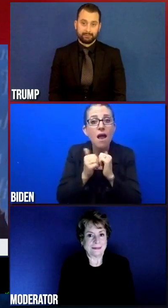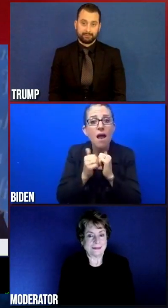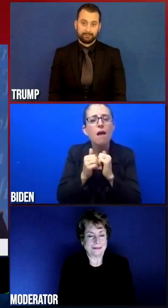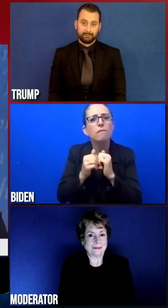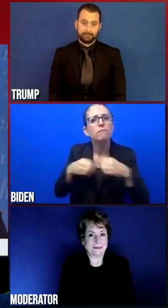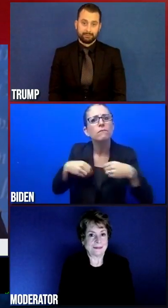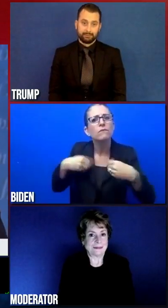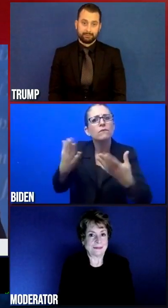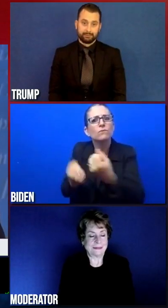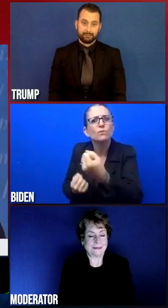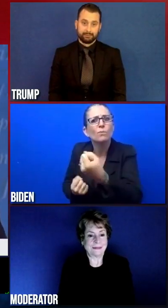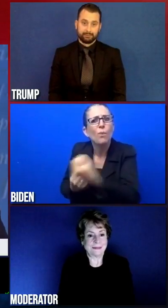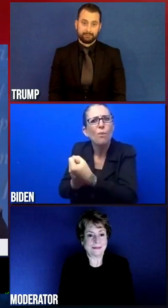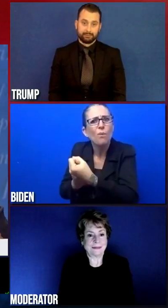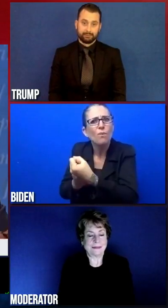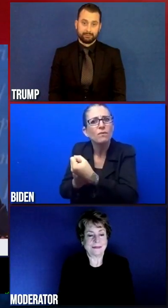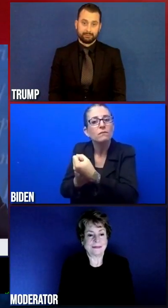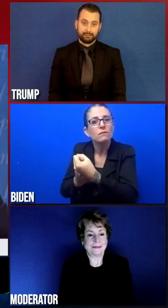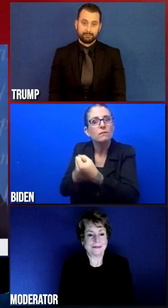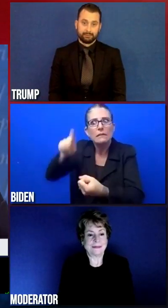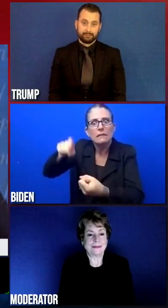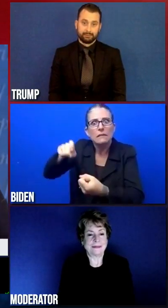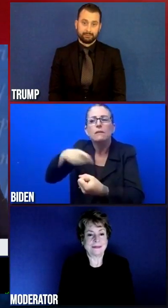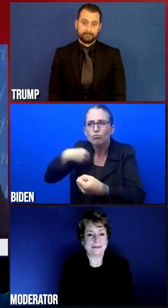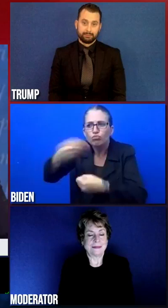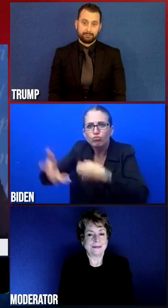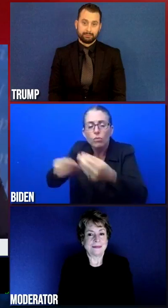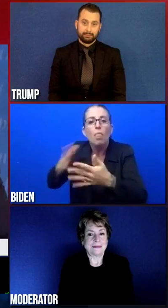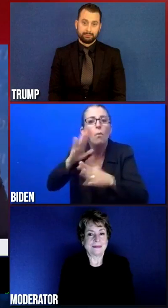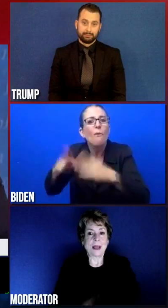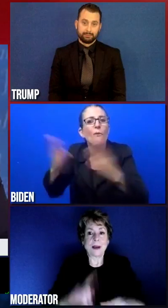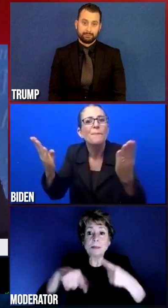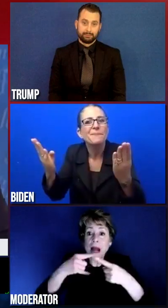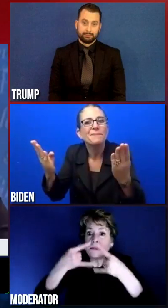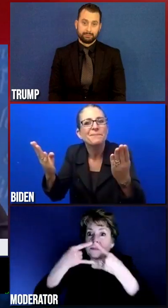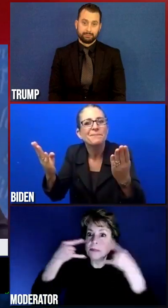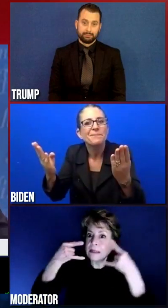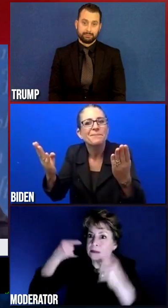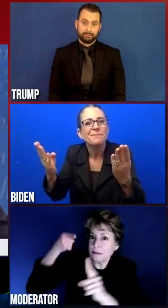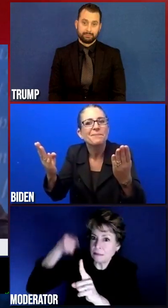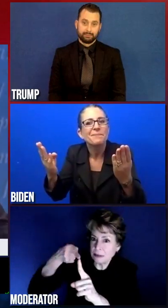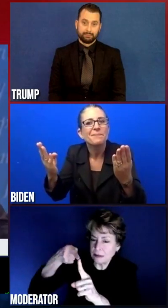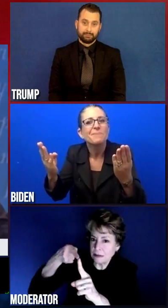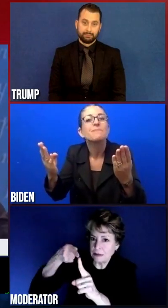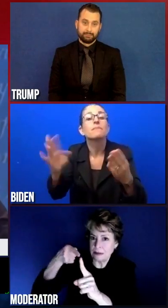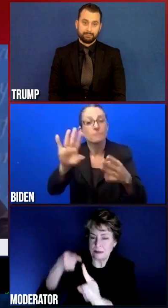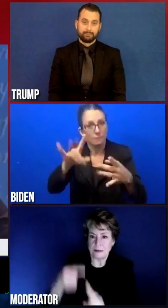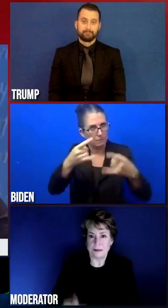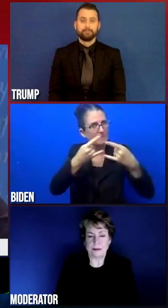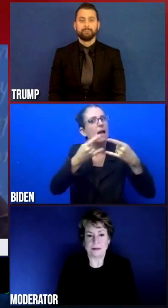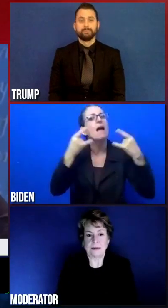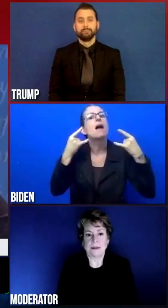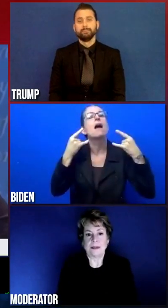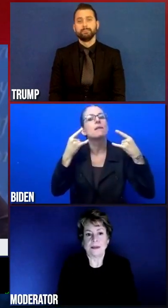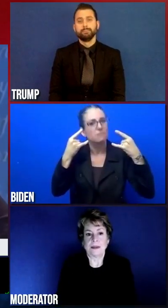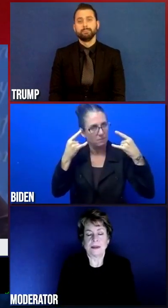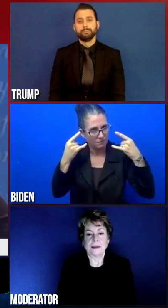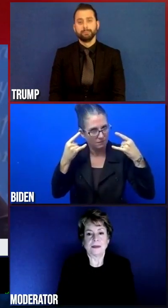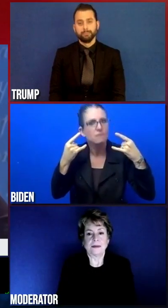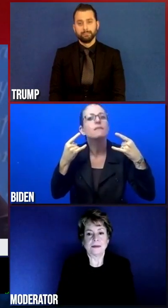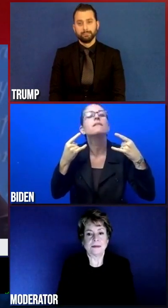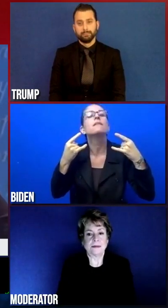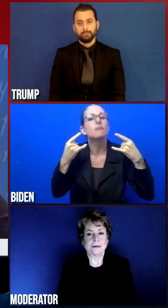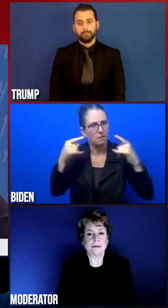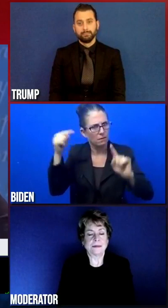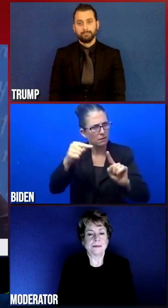sir, about masks. Well, masks make a big difference. His own head of the CDC said if we just wore masks between now, everybody